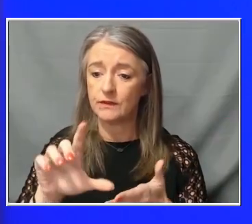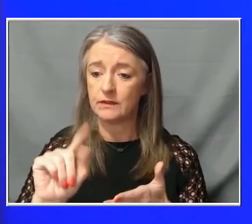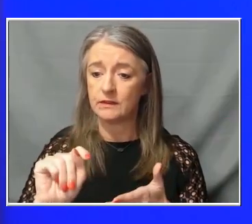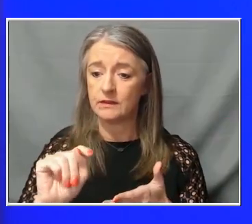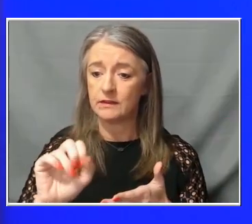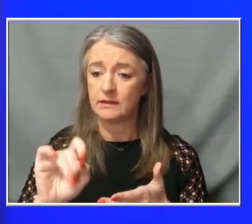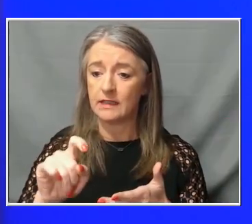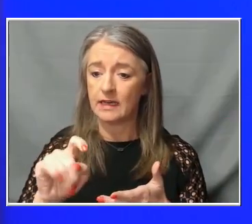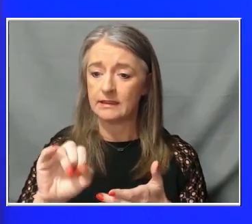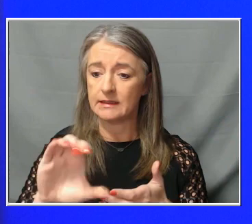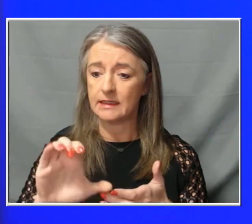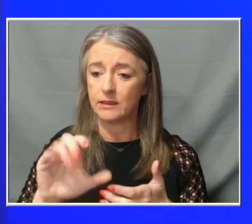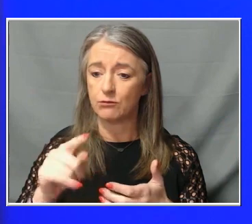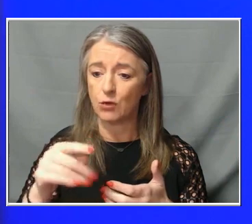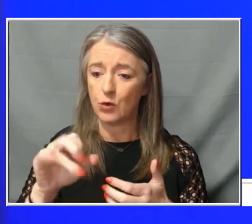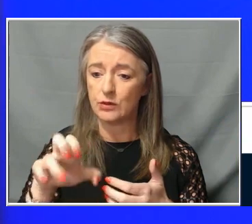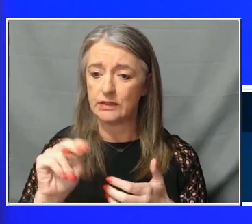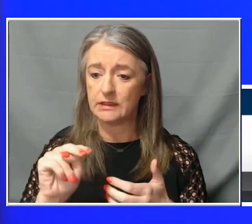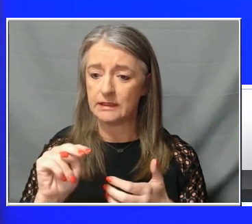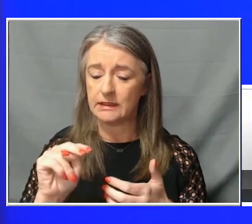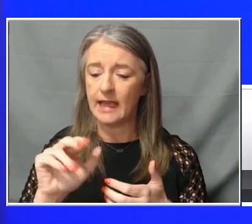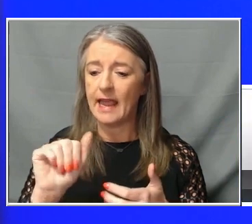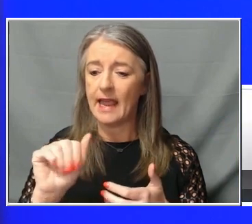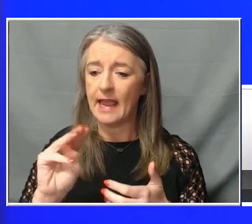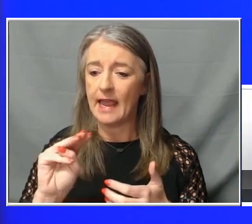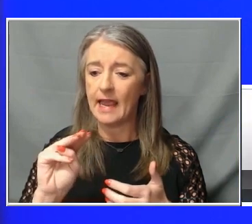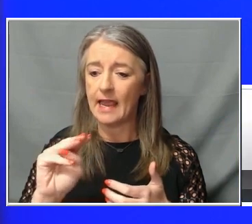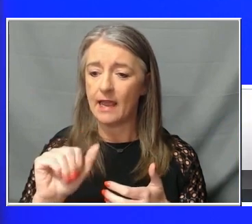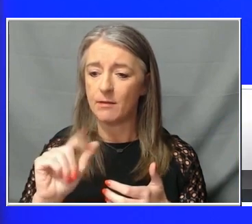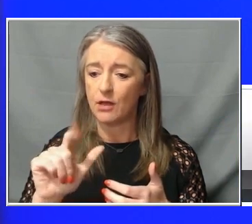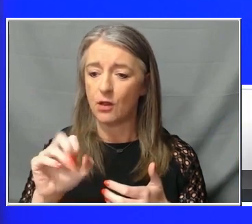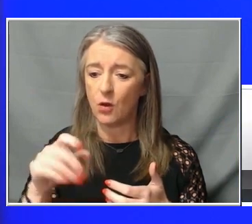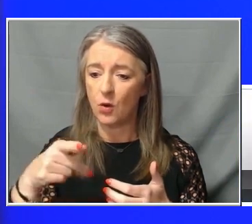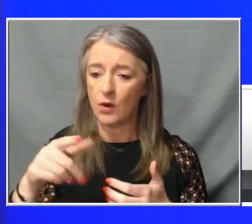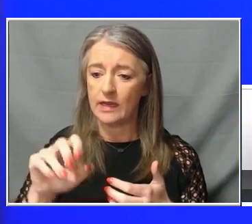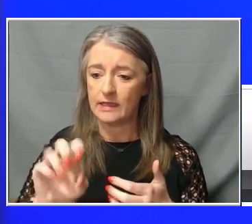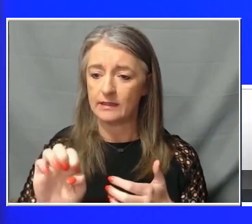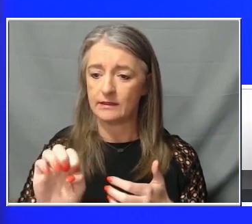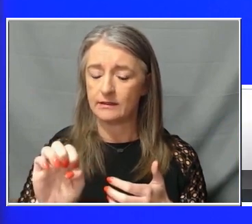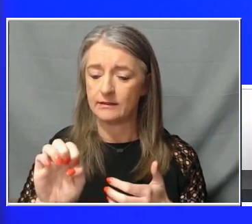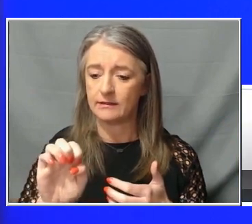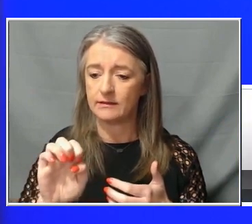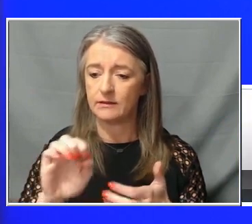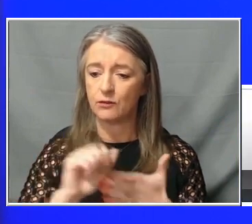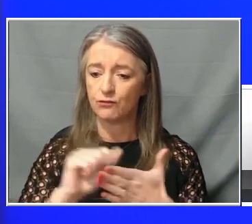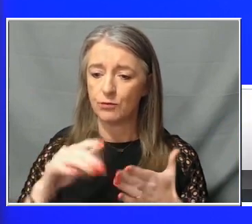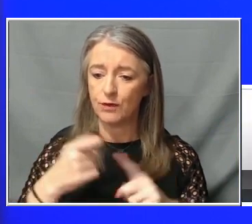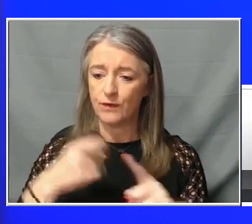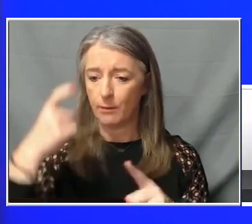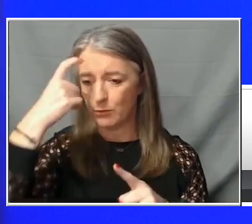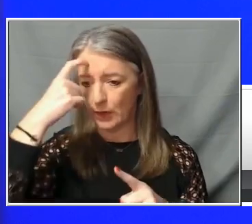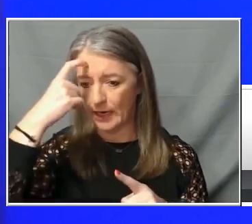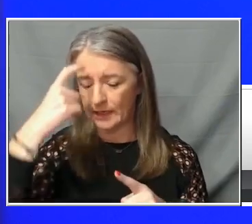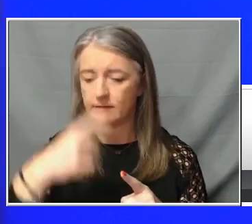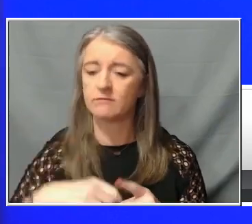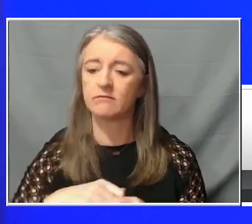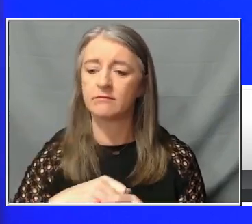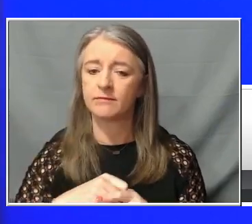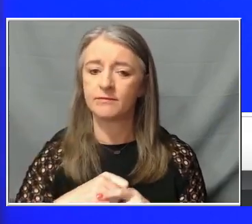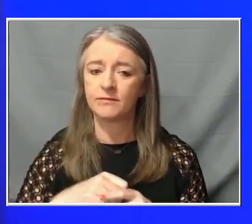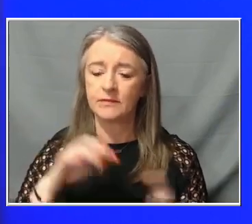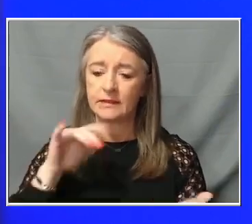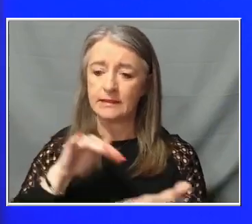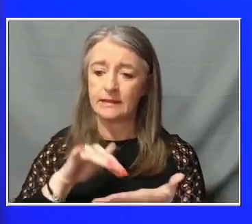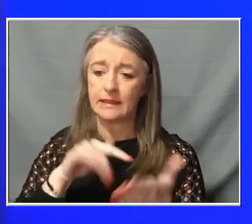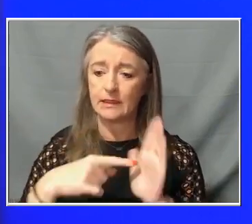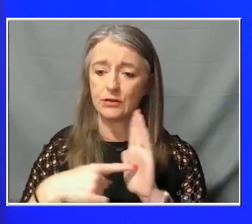that was already mentioned, amyloid. So there are antibodies that attach and remove it from the brain. And the study showed that it's